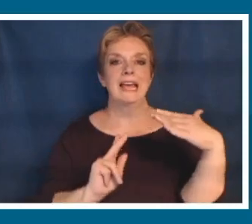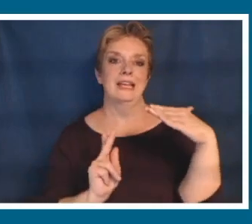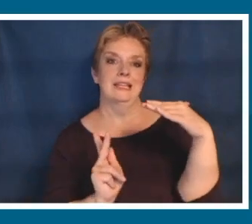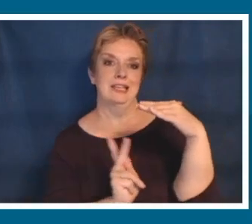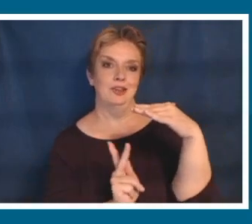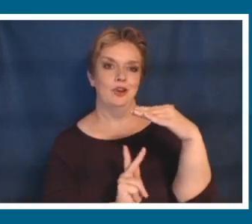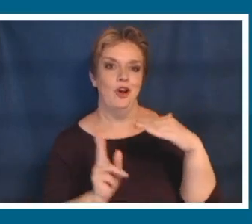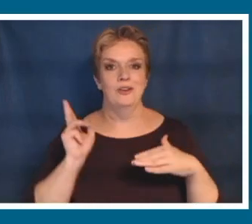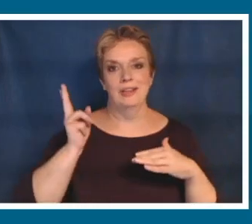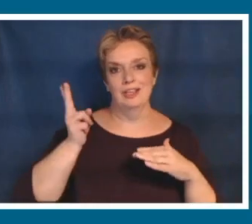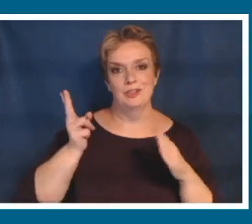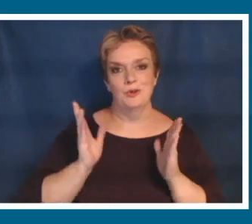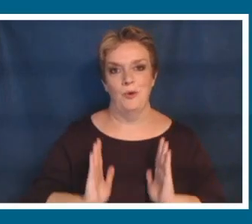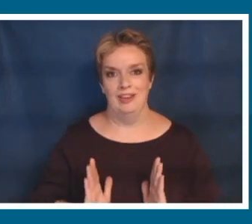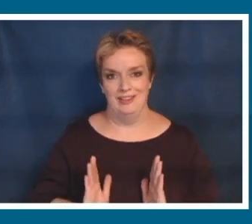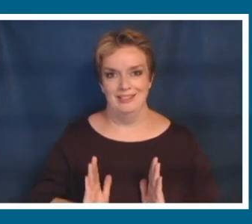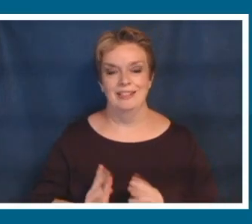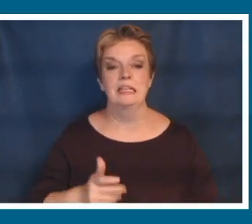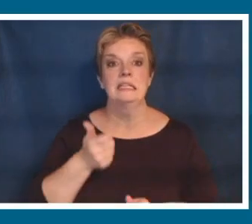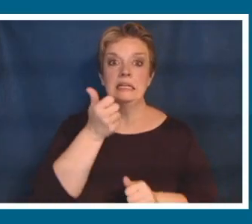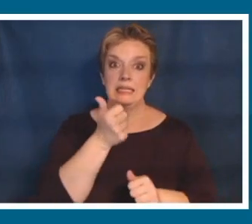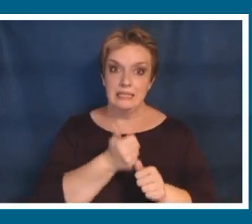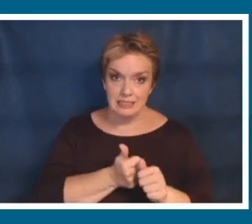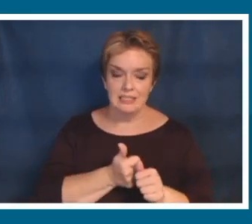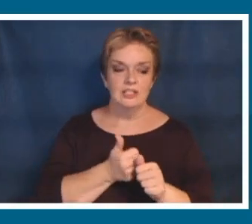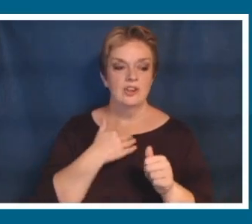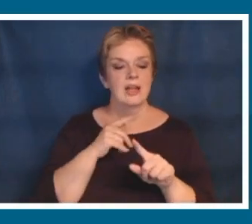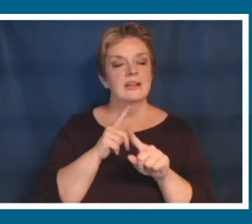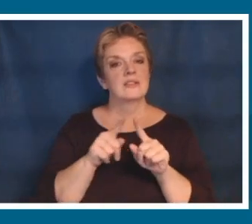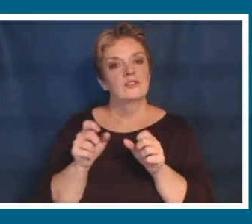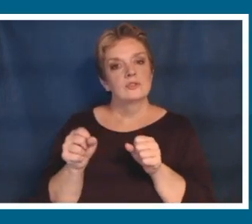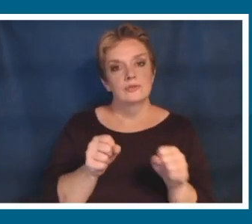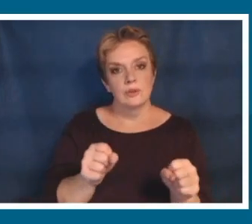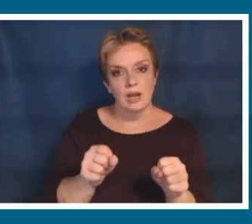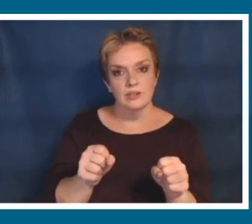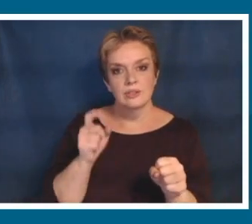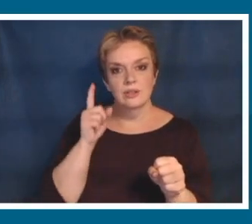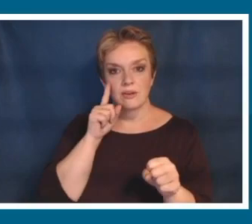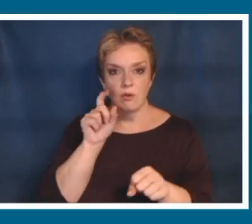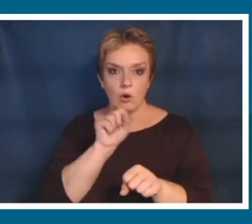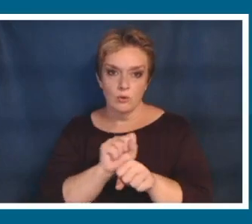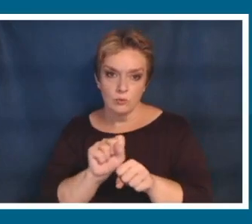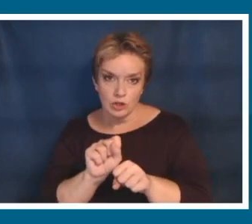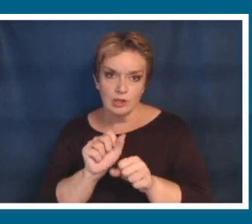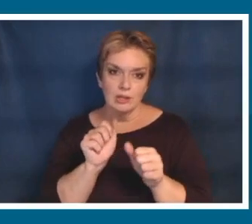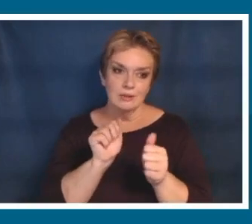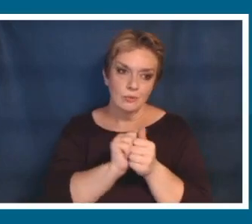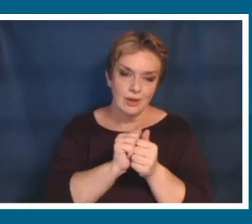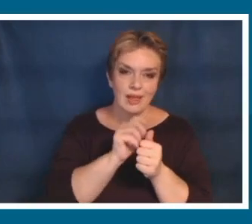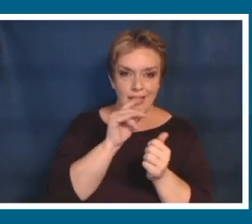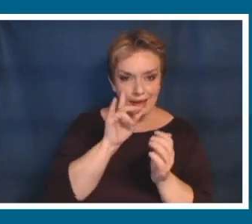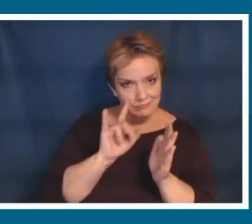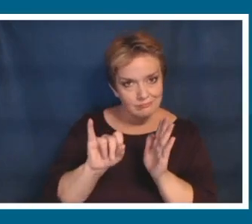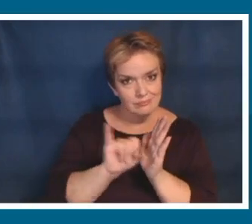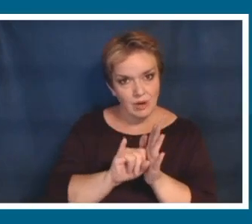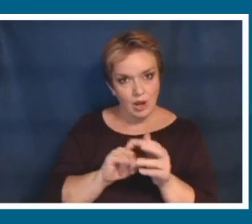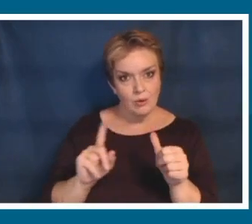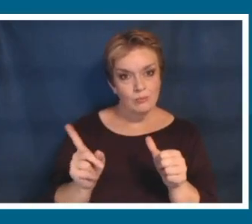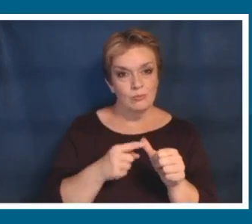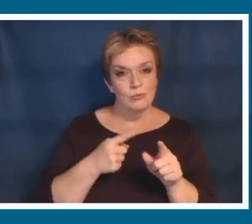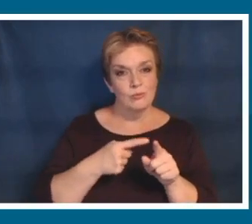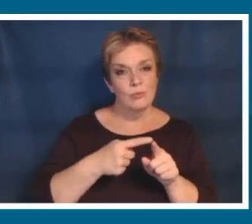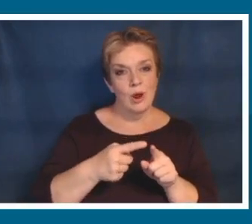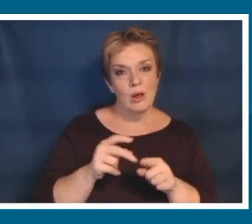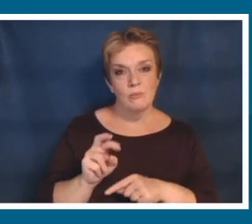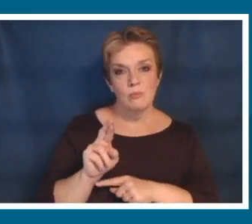posts focused on strategies for working with and identifying primary sources that are effective with the